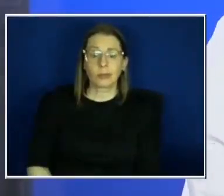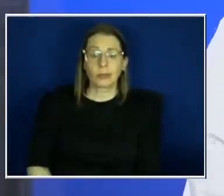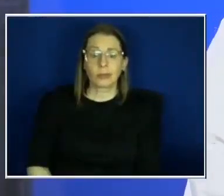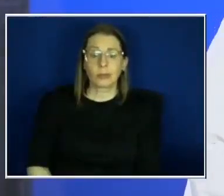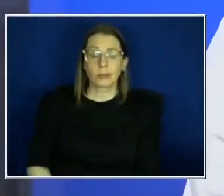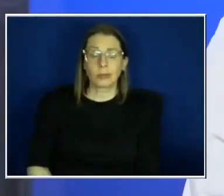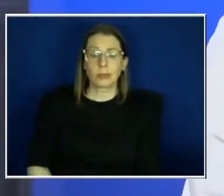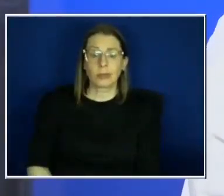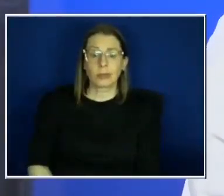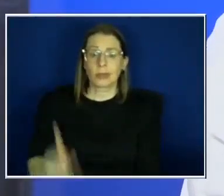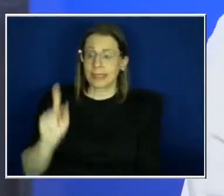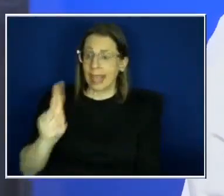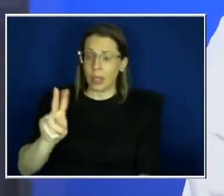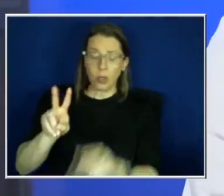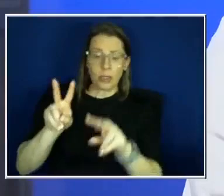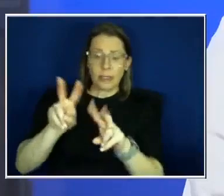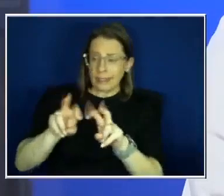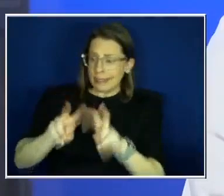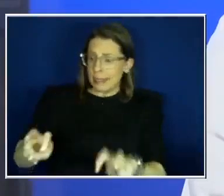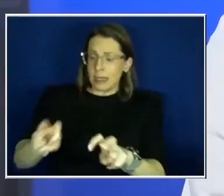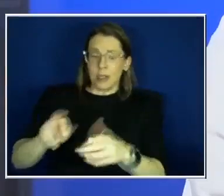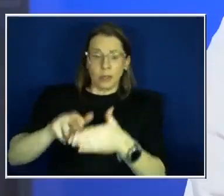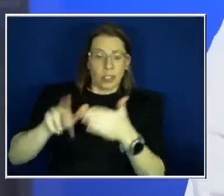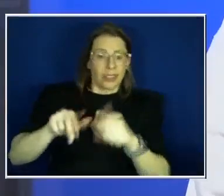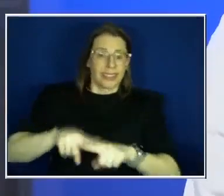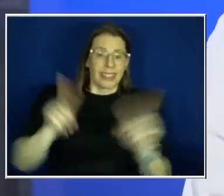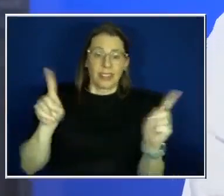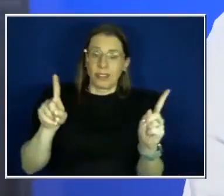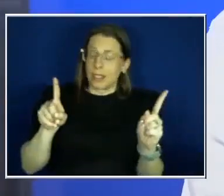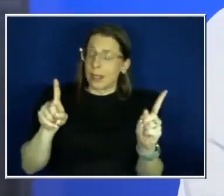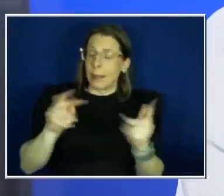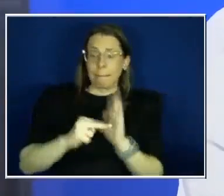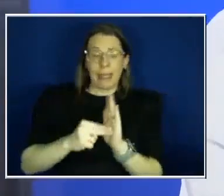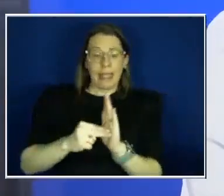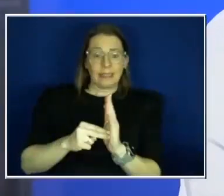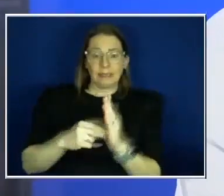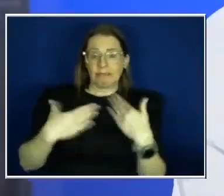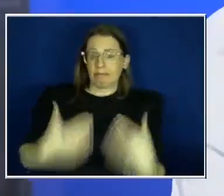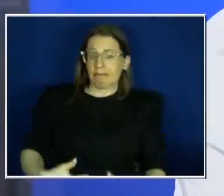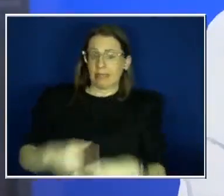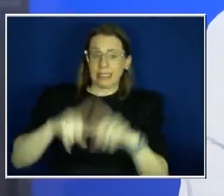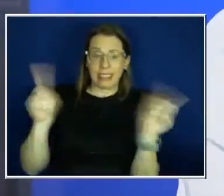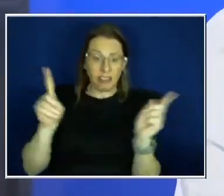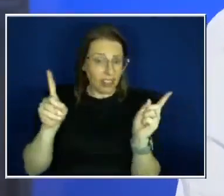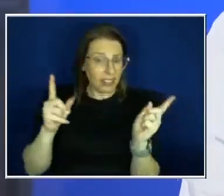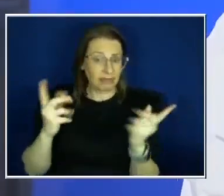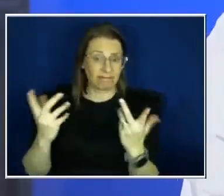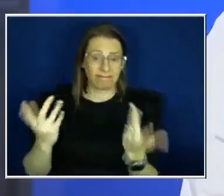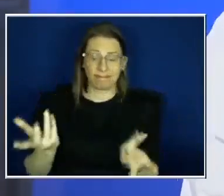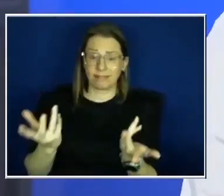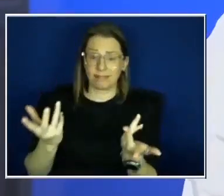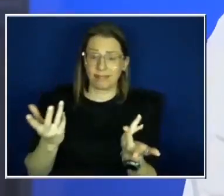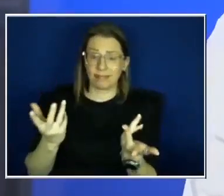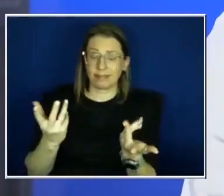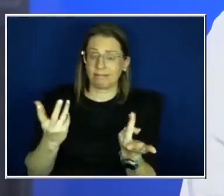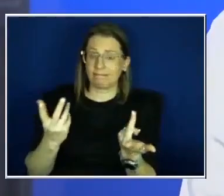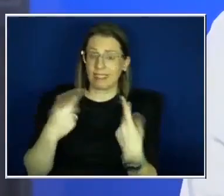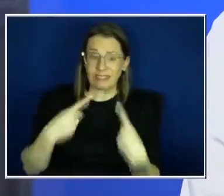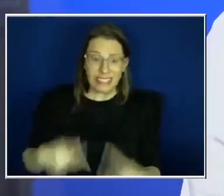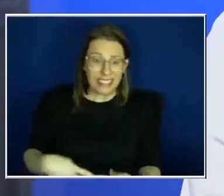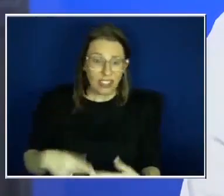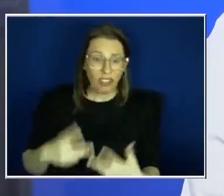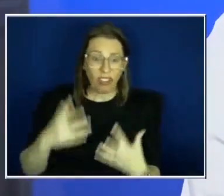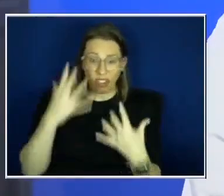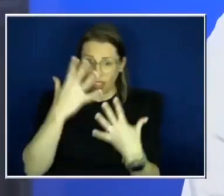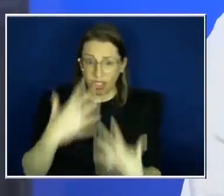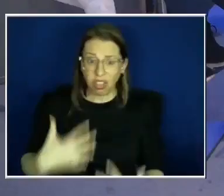different, and they're just not the same. I mean, you have to treat them differently because, like I said, the anatomy is different, the physiological they're different, and so you got to treat them